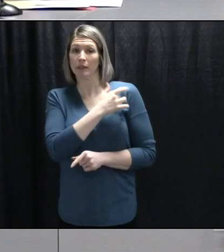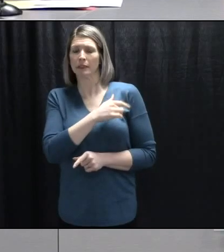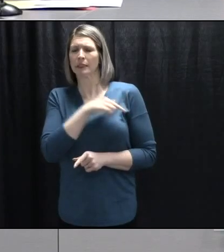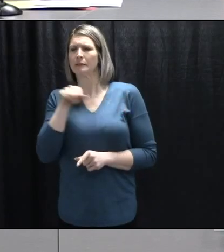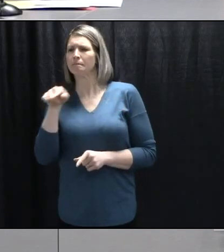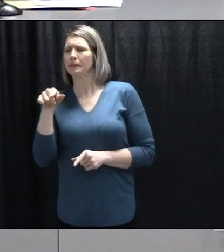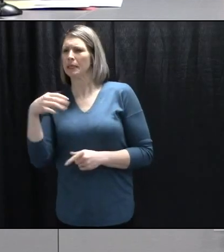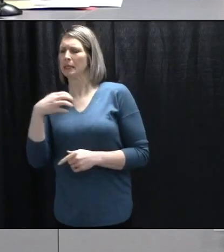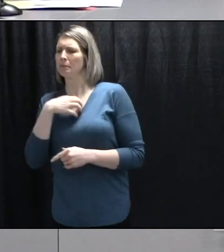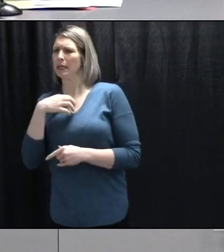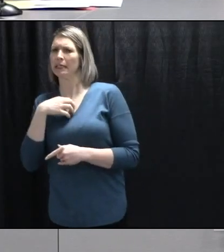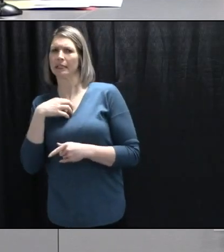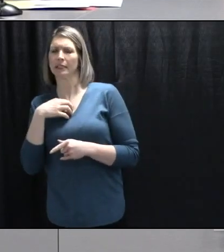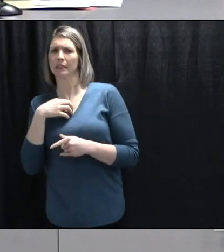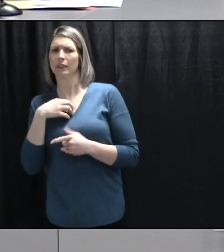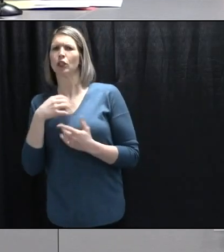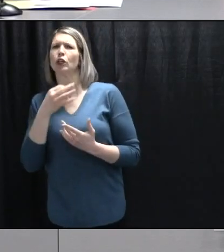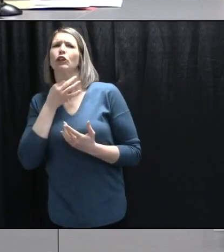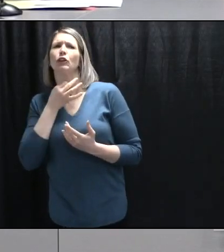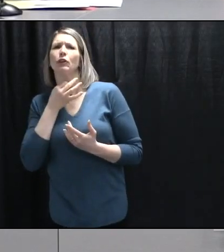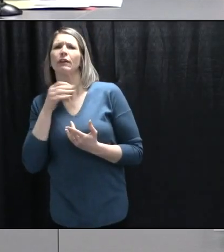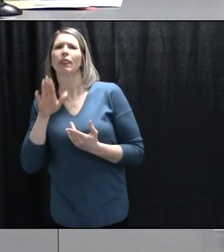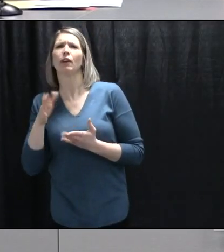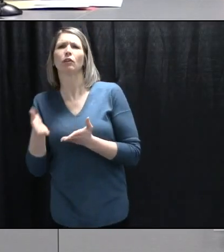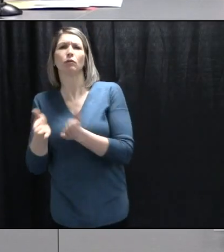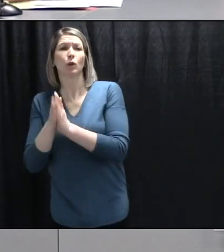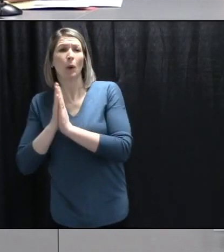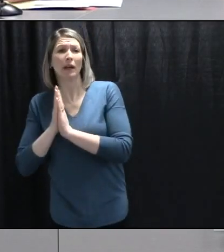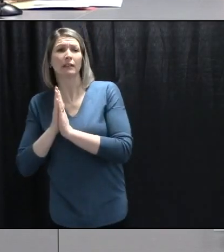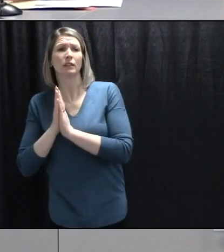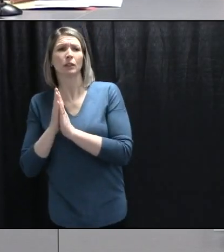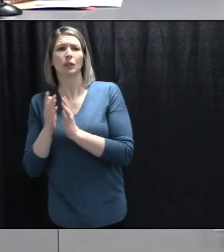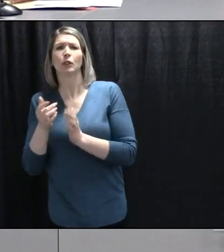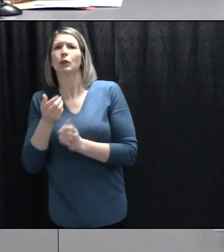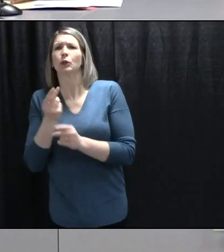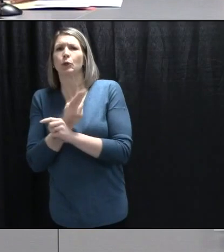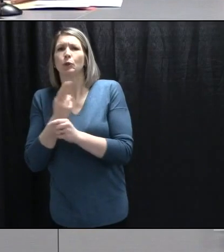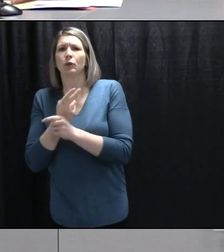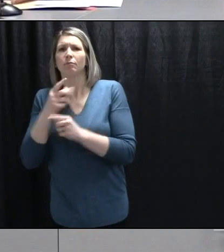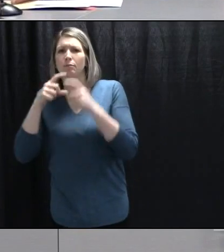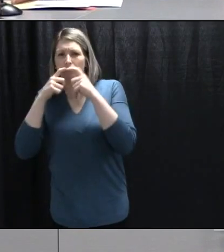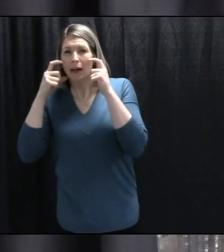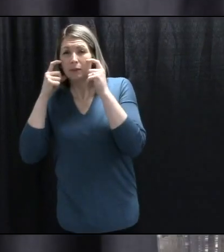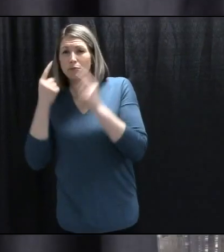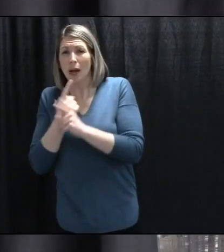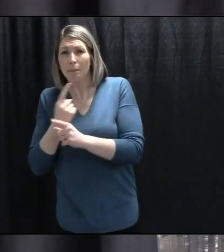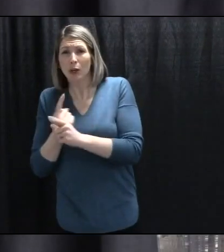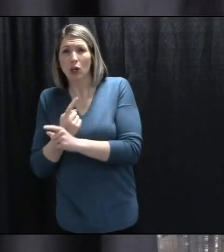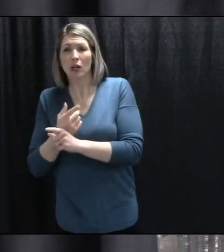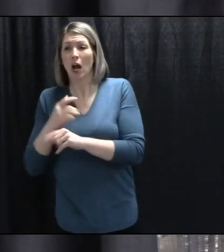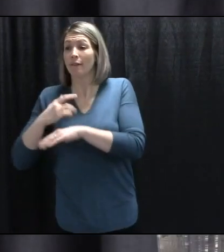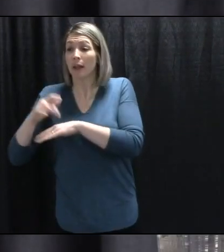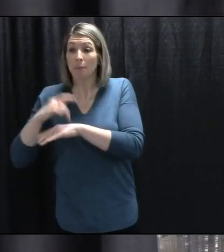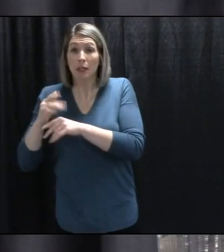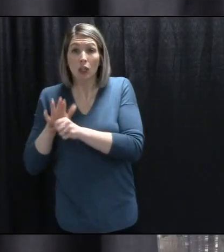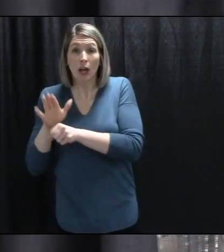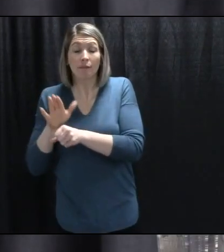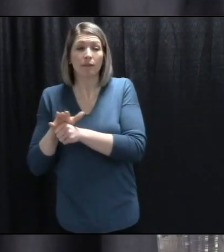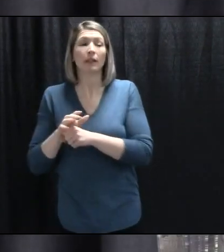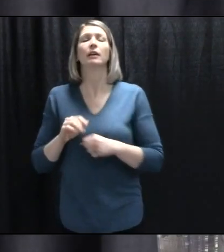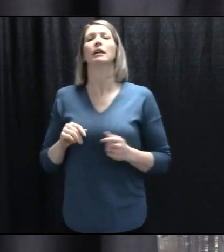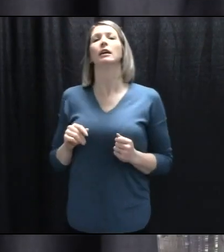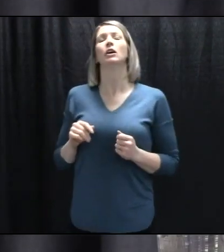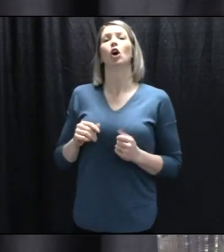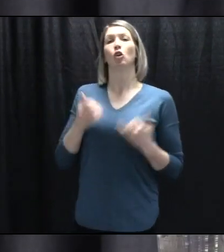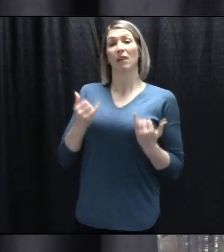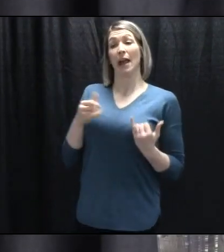Is there any validity in their request? They have expressed concerns about availability and appropriateness. What we're